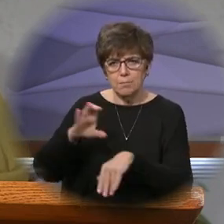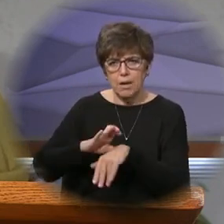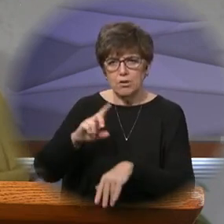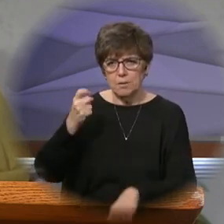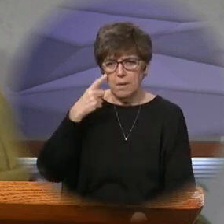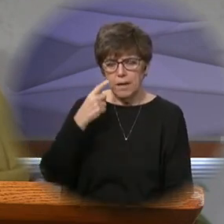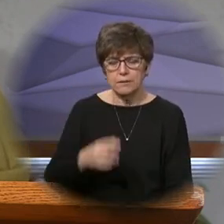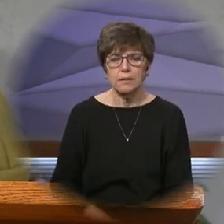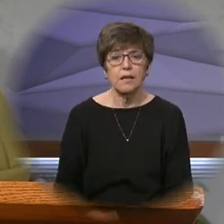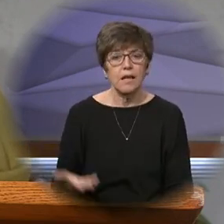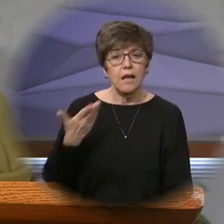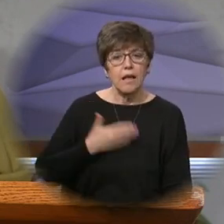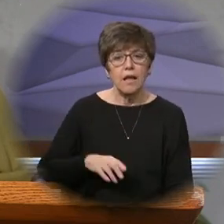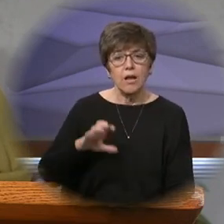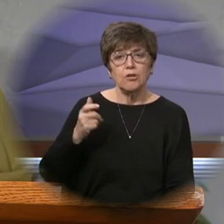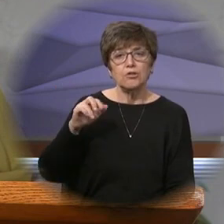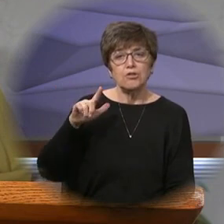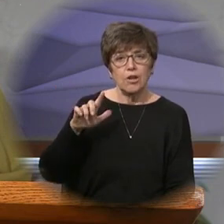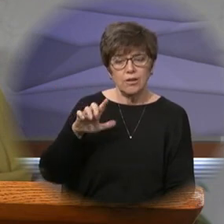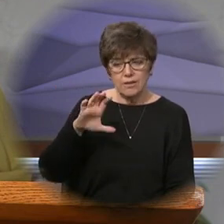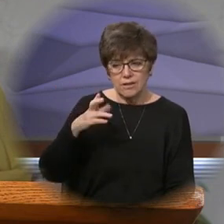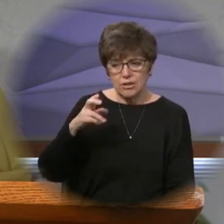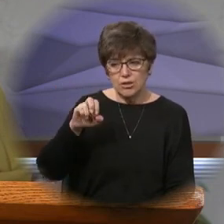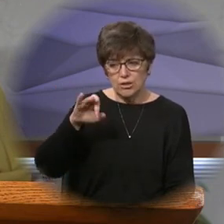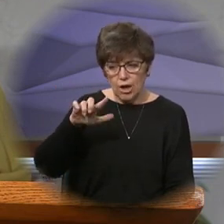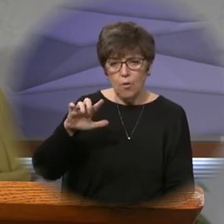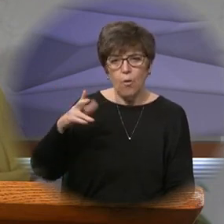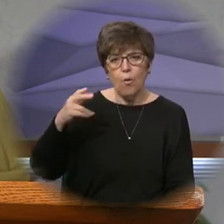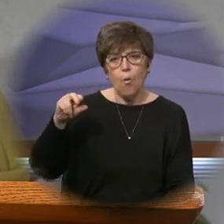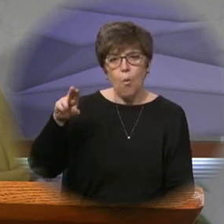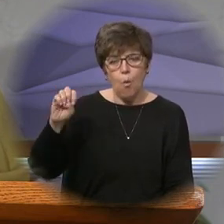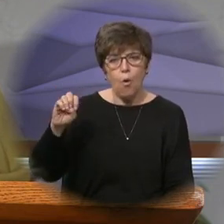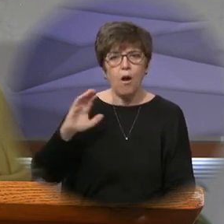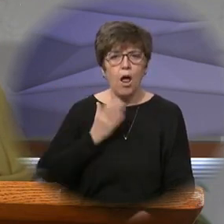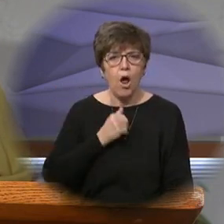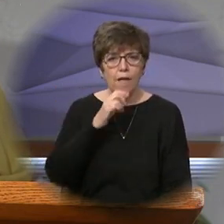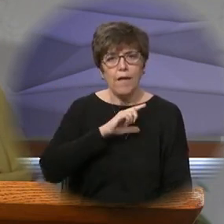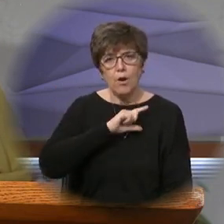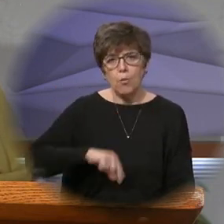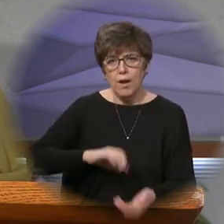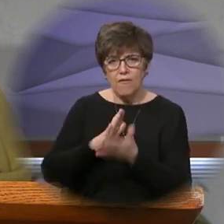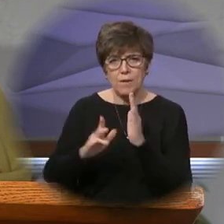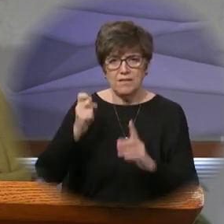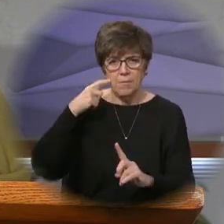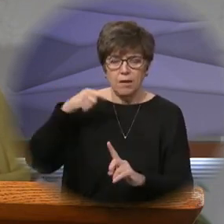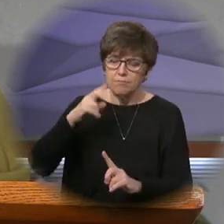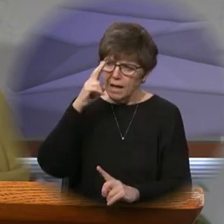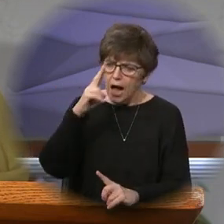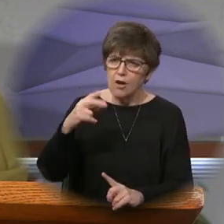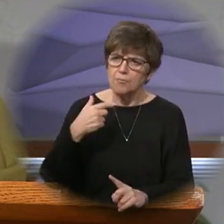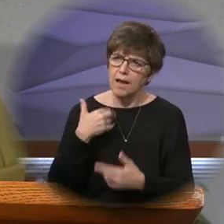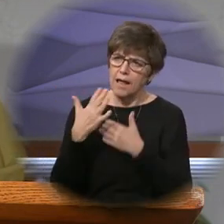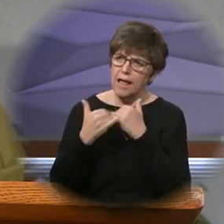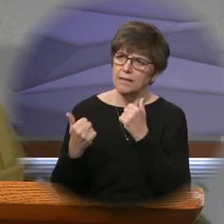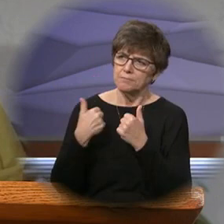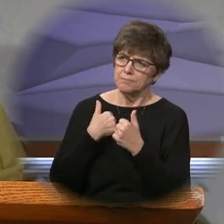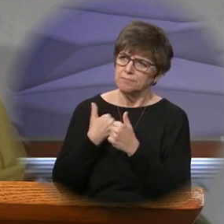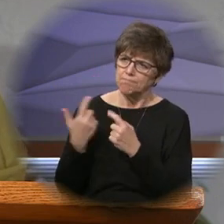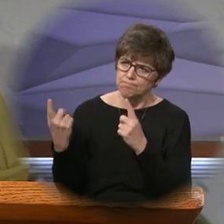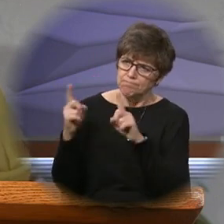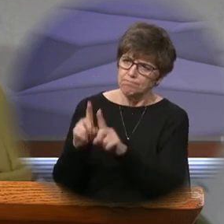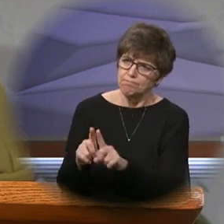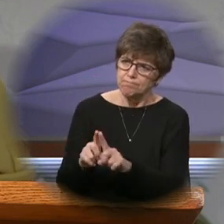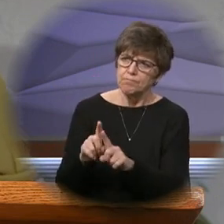Madison. I'm Cheryl Horn of Our Lady Queen of Peace in Madison, and it is an honor to be asked by Monsignor